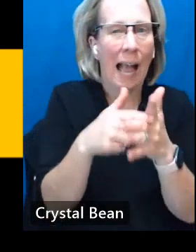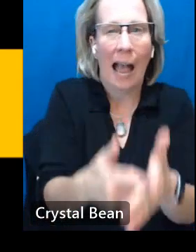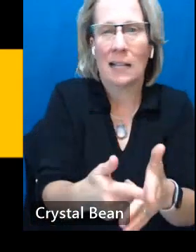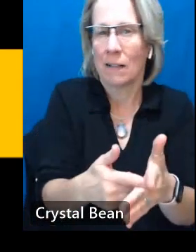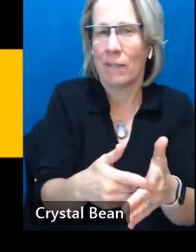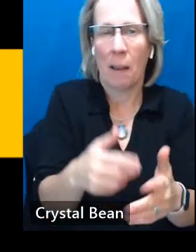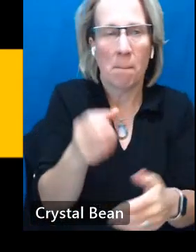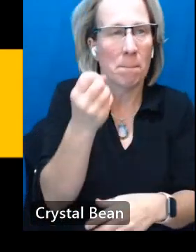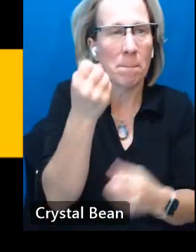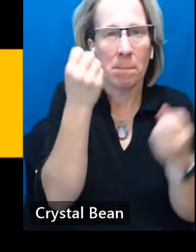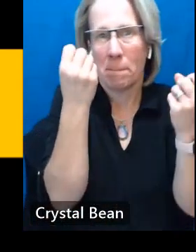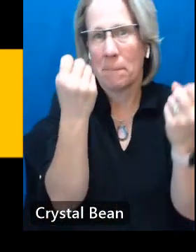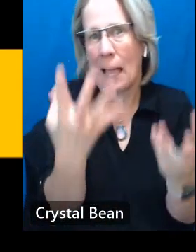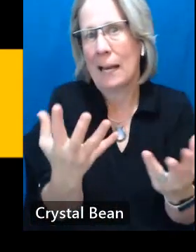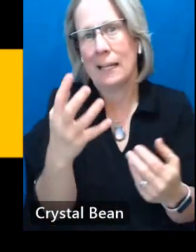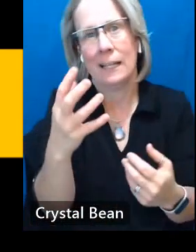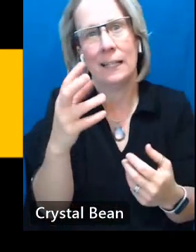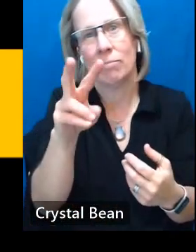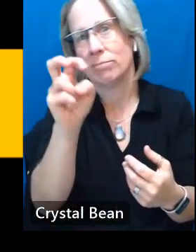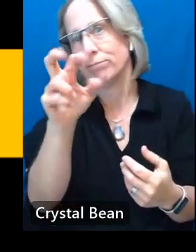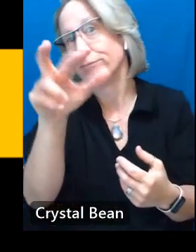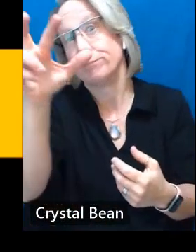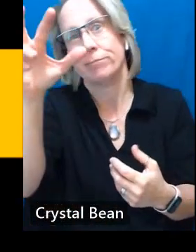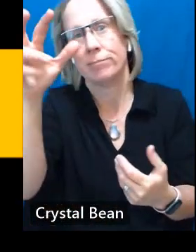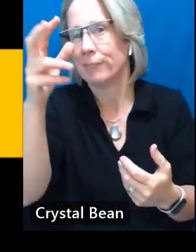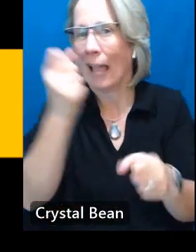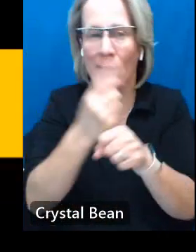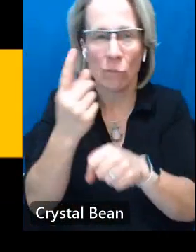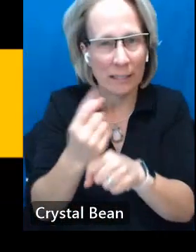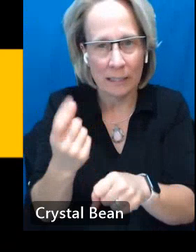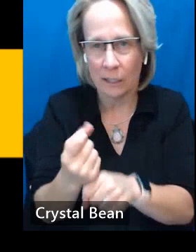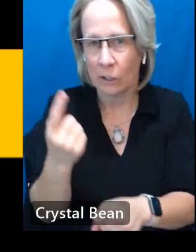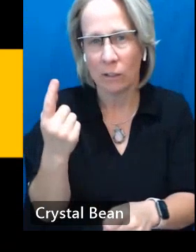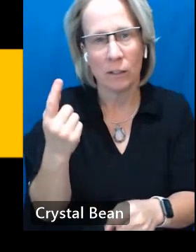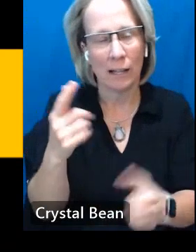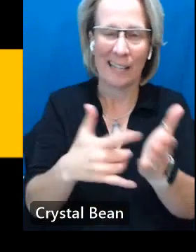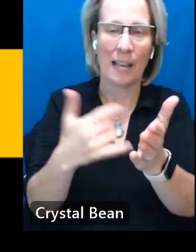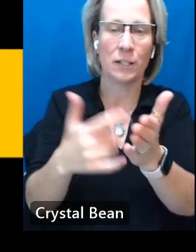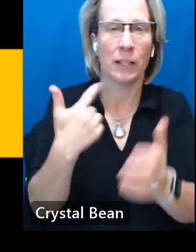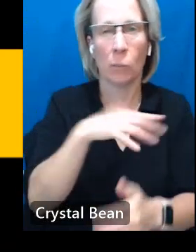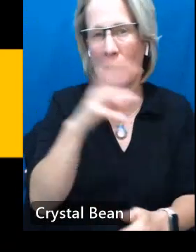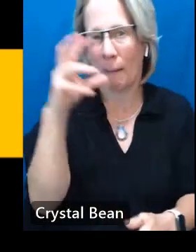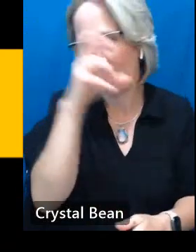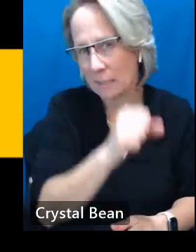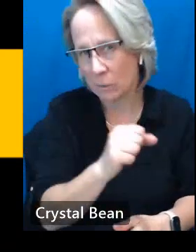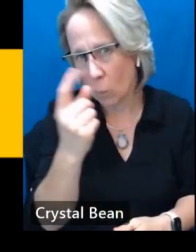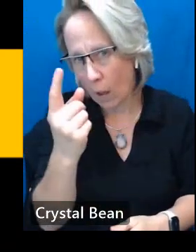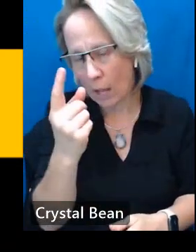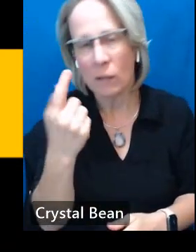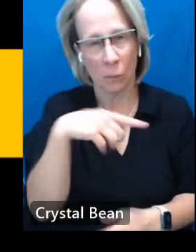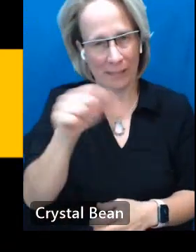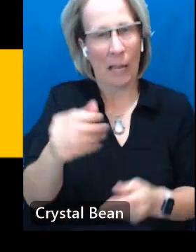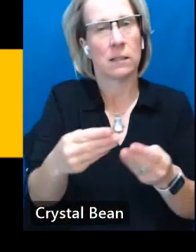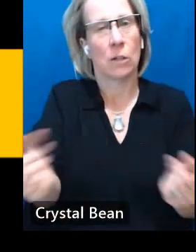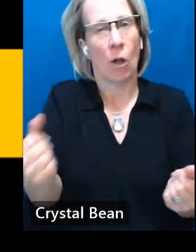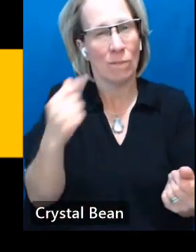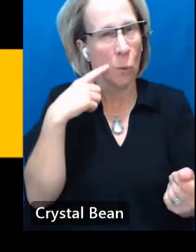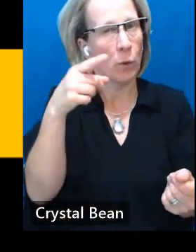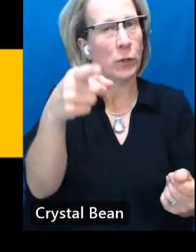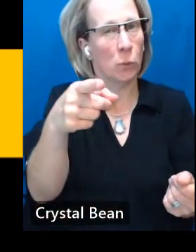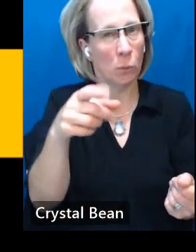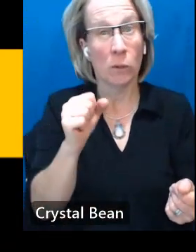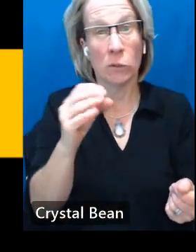year. Occasionally we miss one or something. So that is something that we can resolve for you. So if it's something that actually does need to